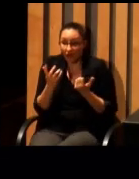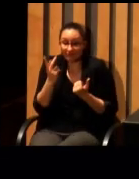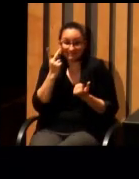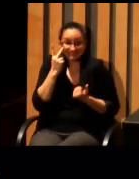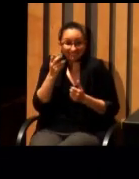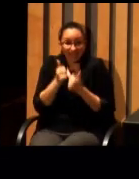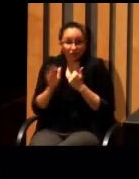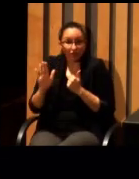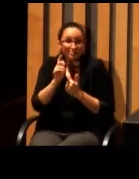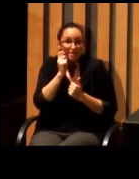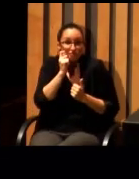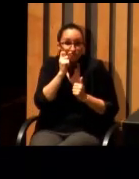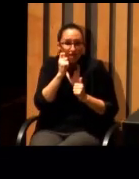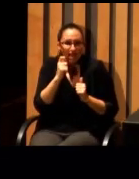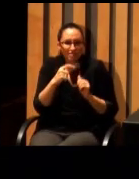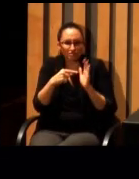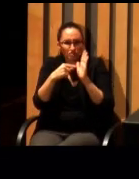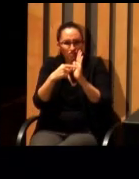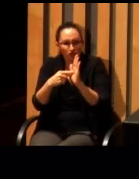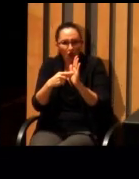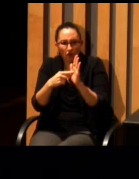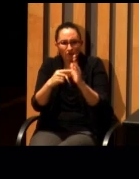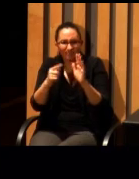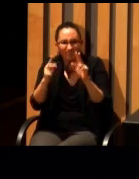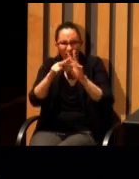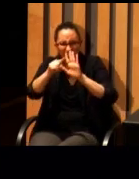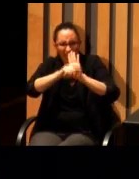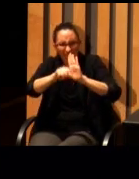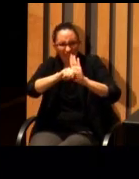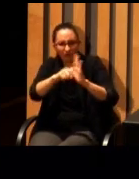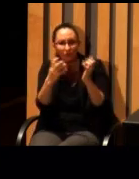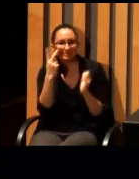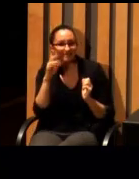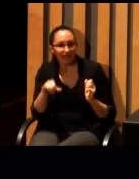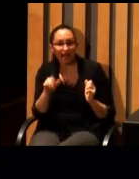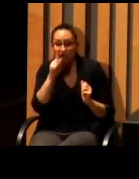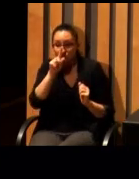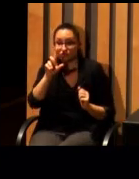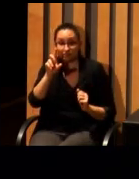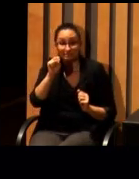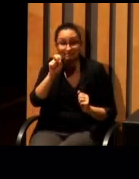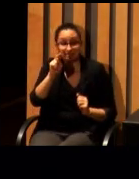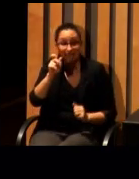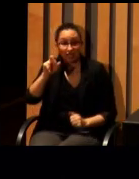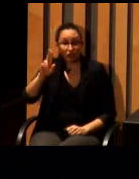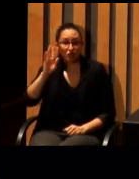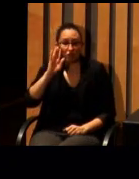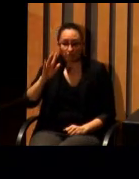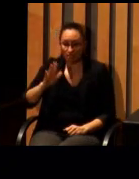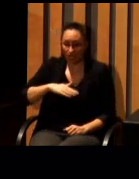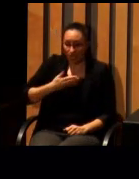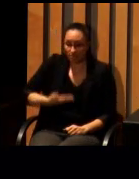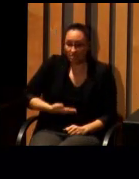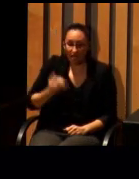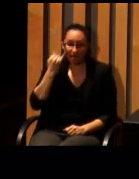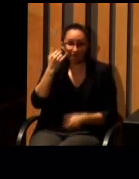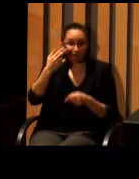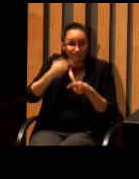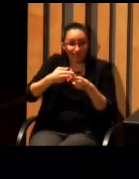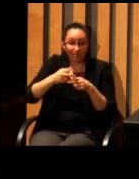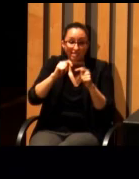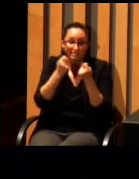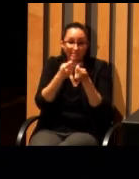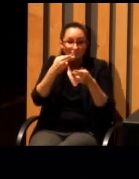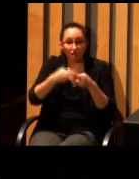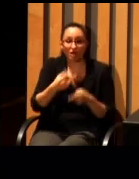way. I know Daniel Snyder would probably be upset by a team named the Hebrews and a mascot